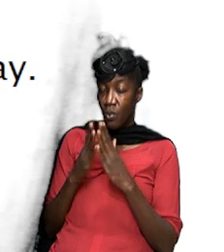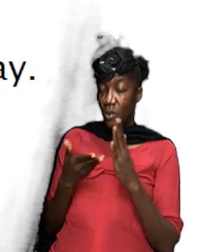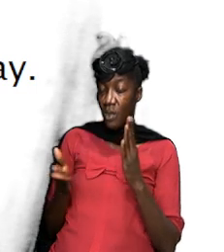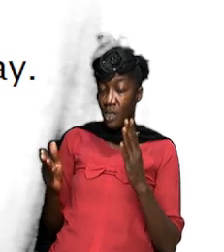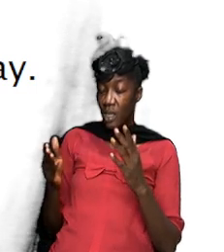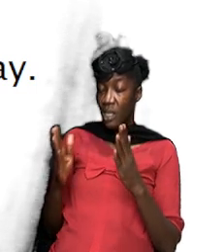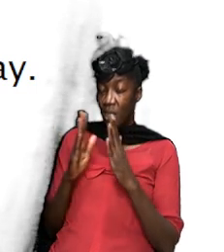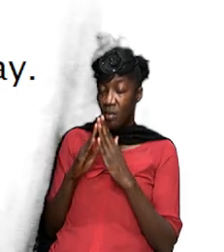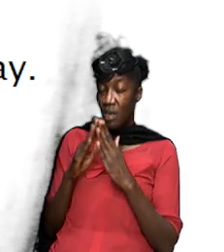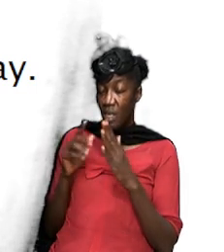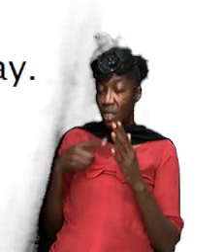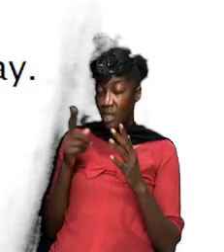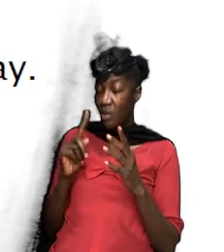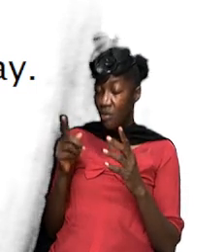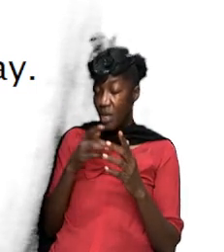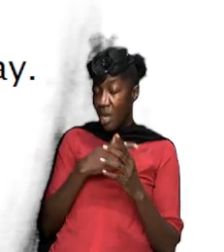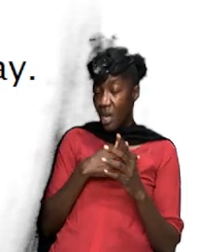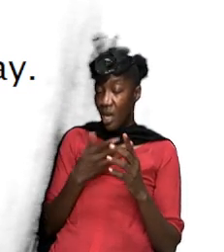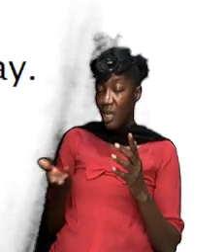our heart is.